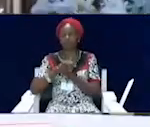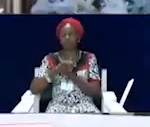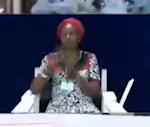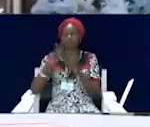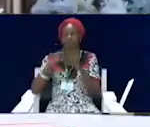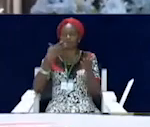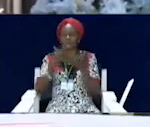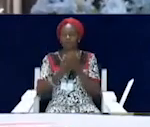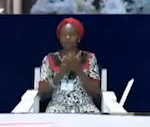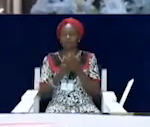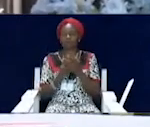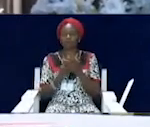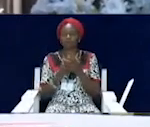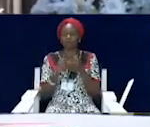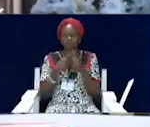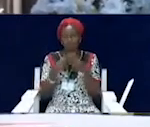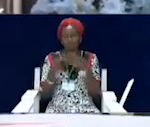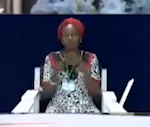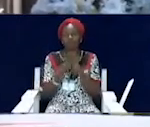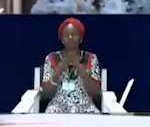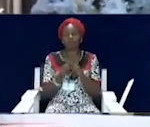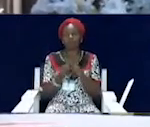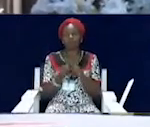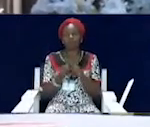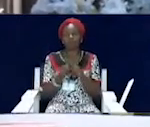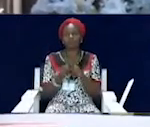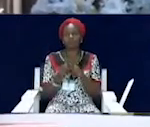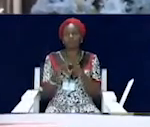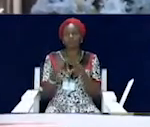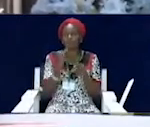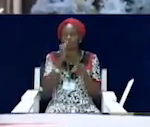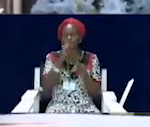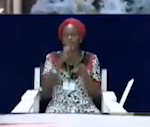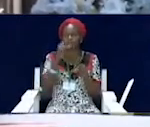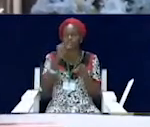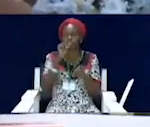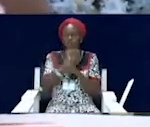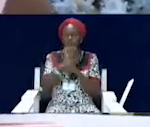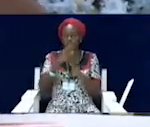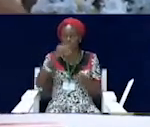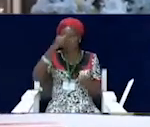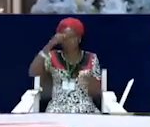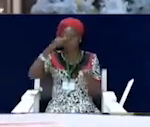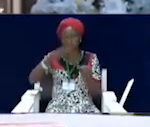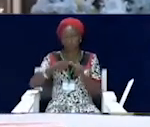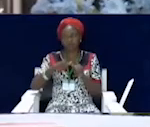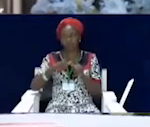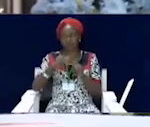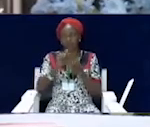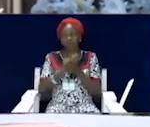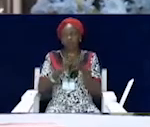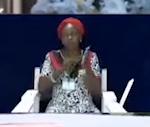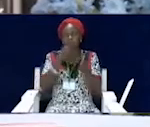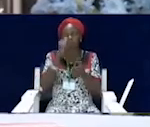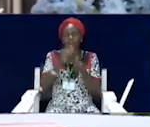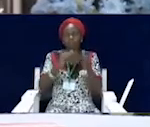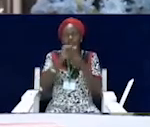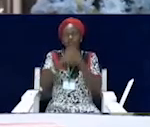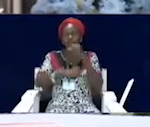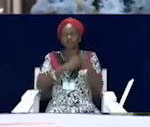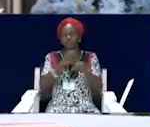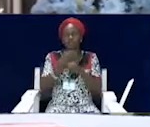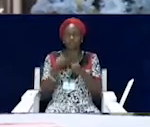Very good. And then, of course, I'm sure the workers will remember that once a year we